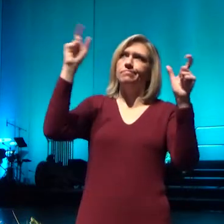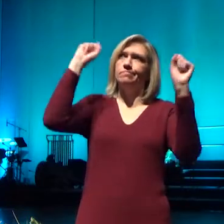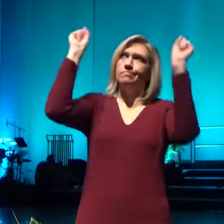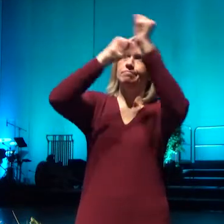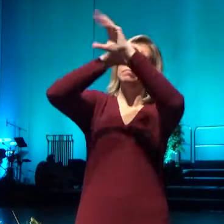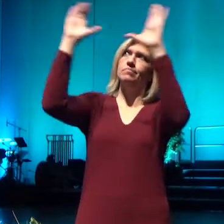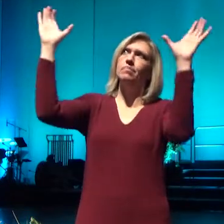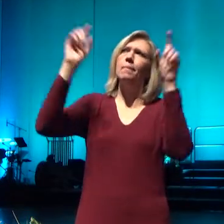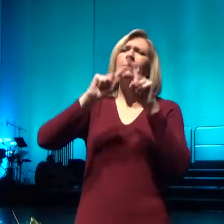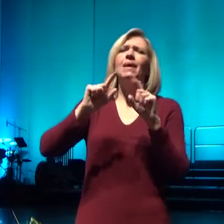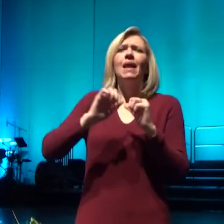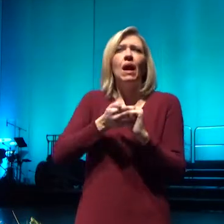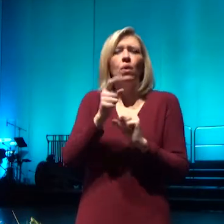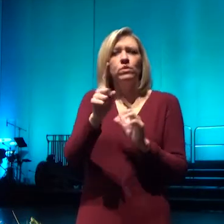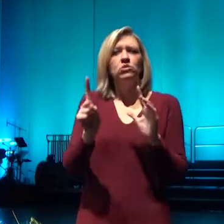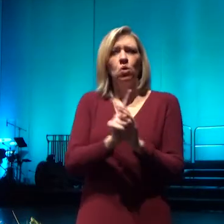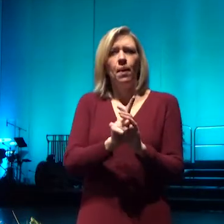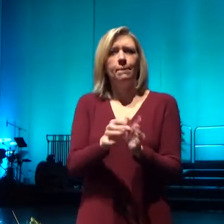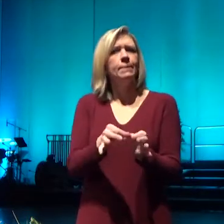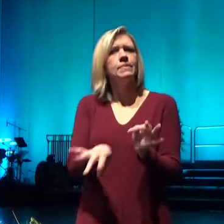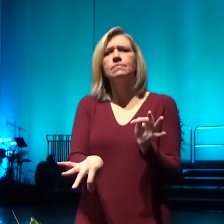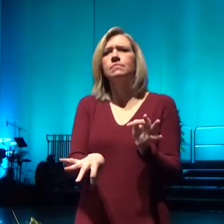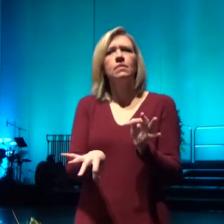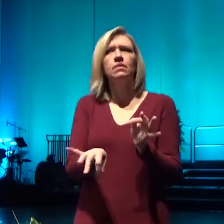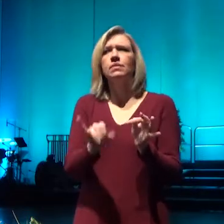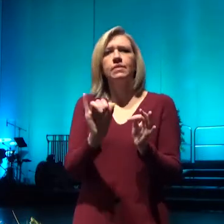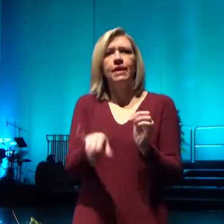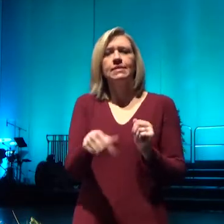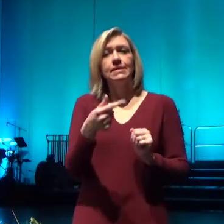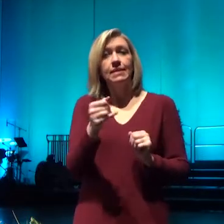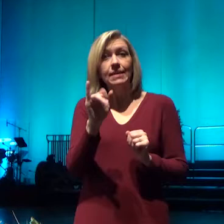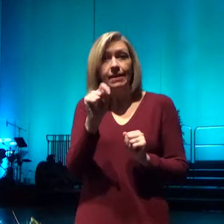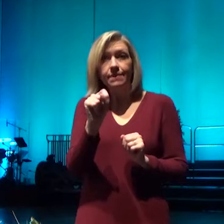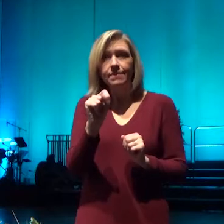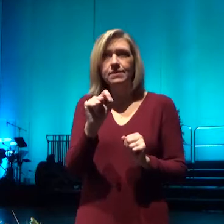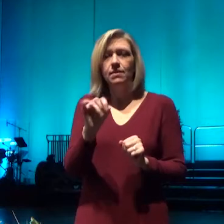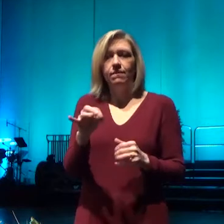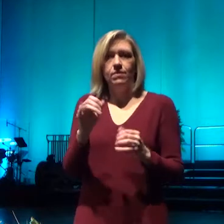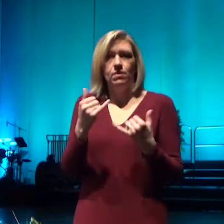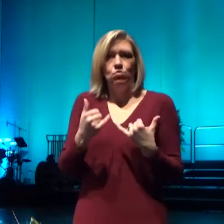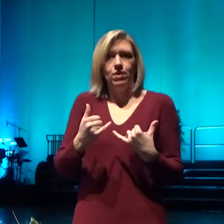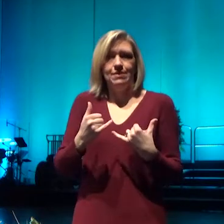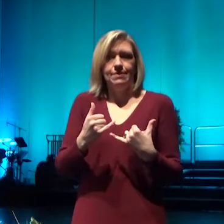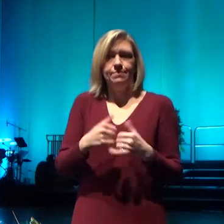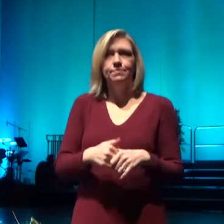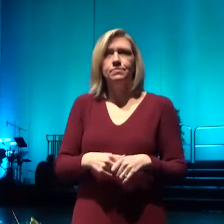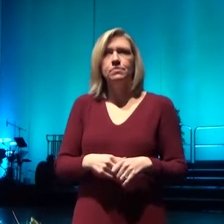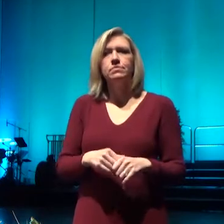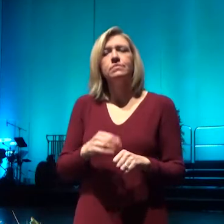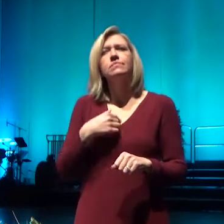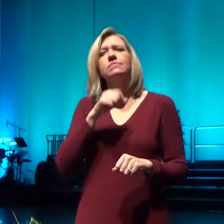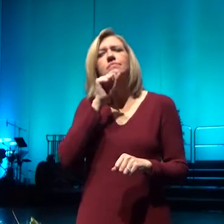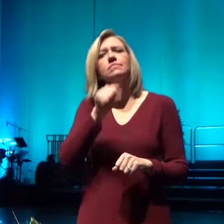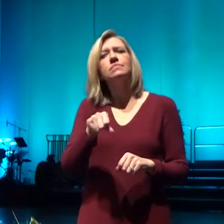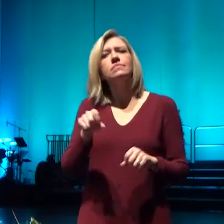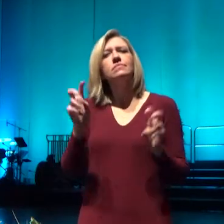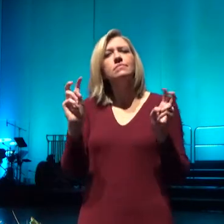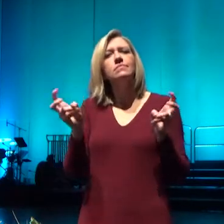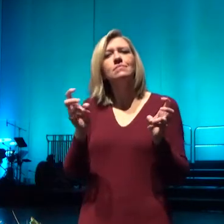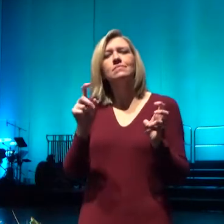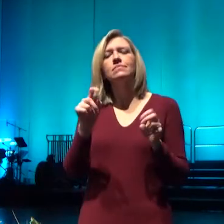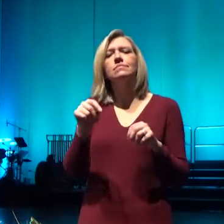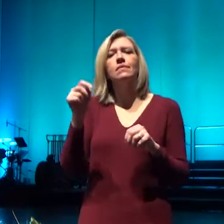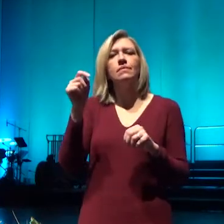just in how you show up, because that's how the gift of the present is given. I also love what the